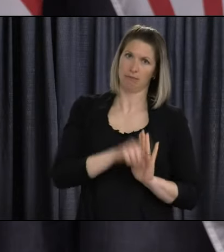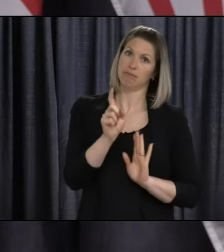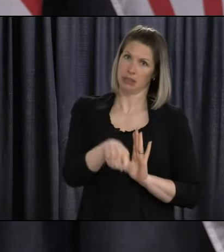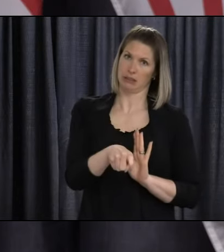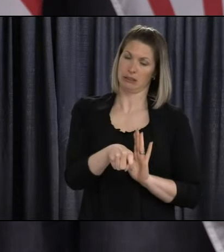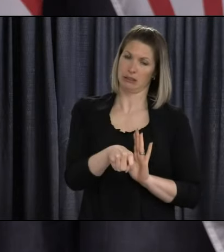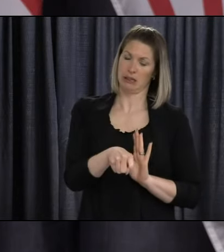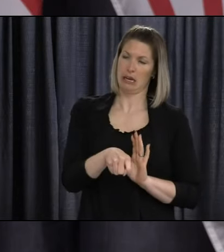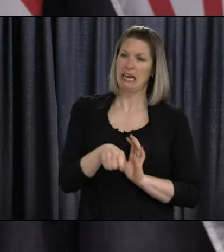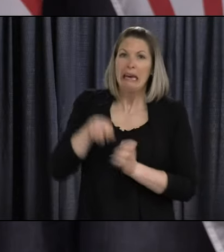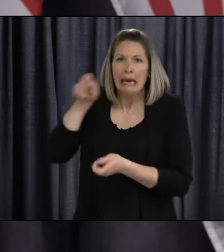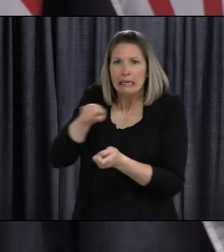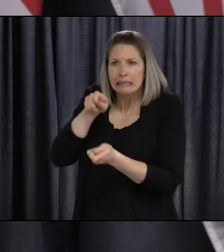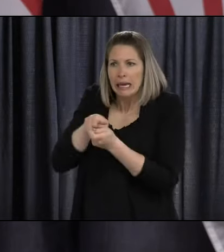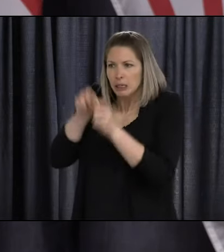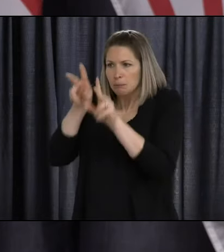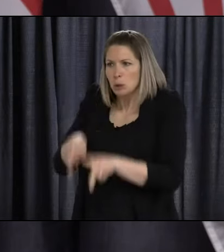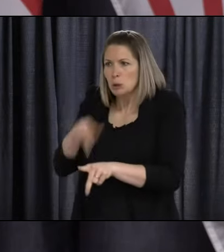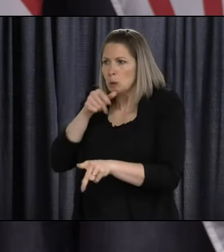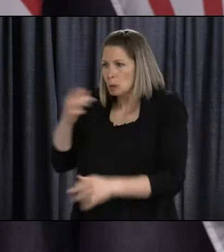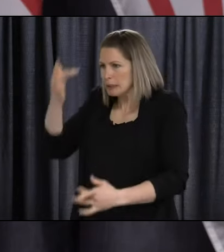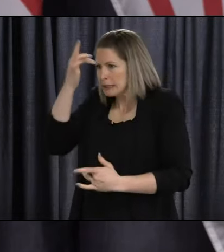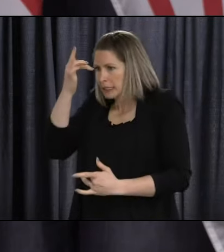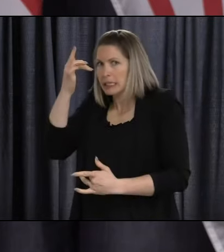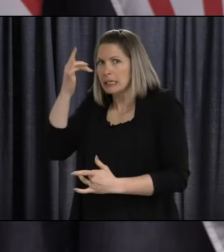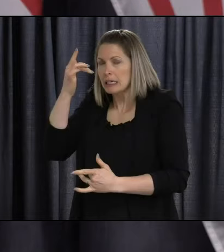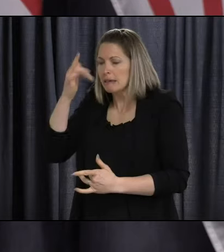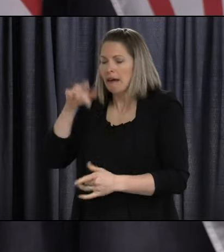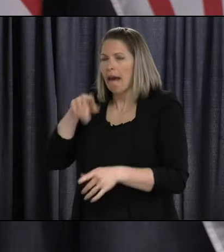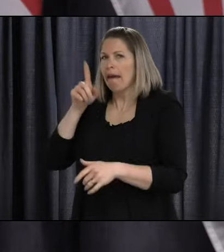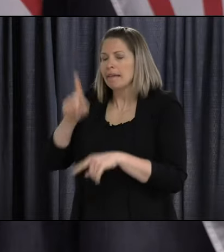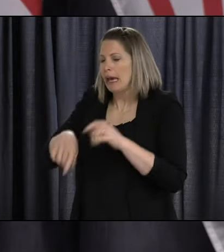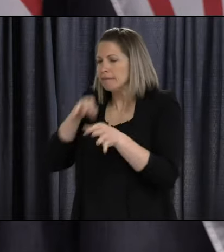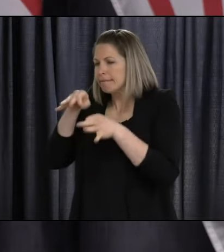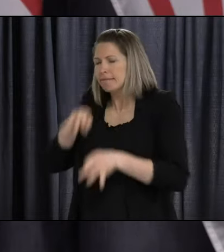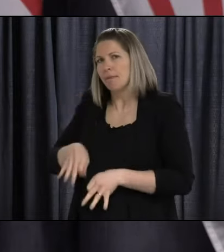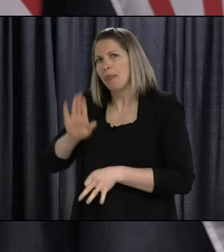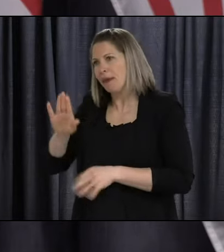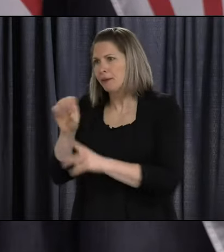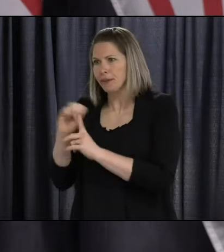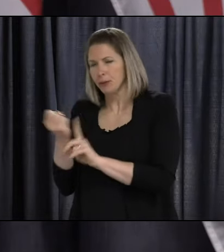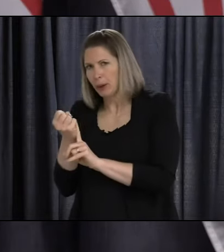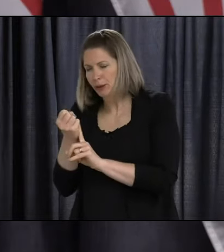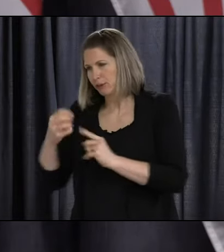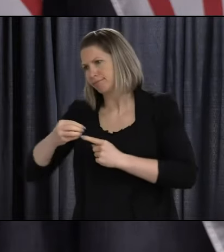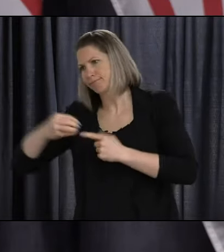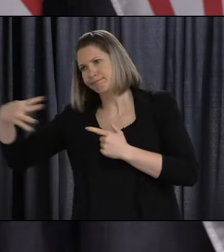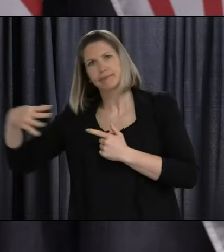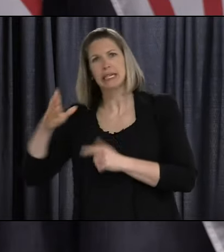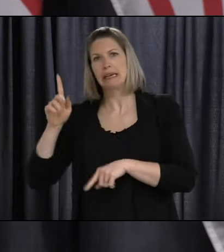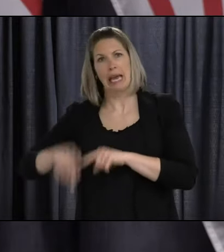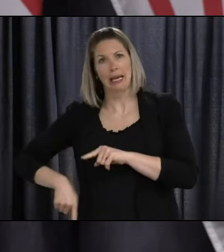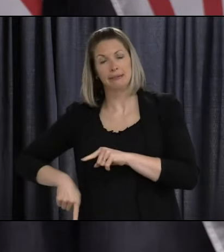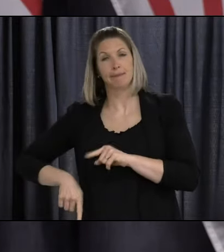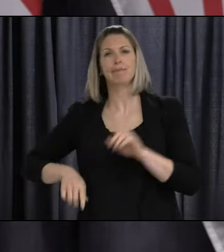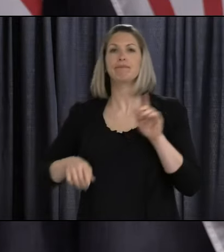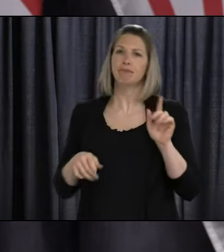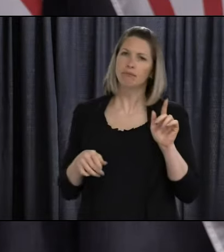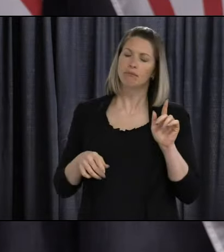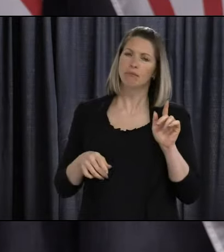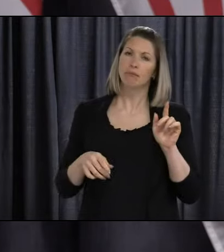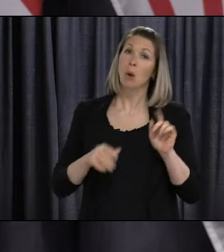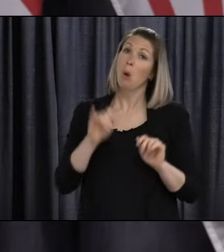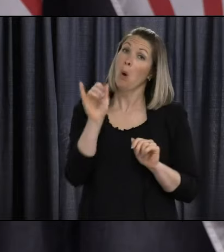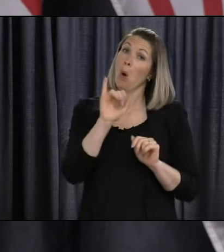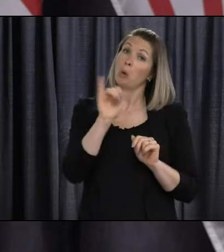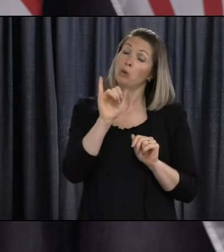patient. So that's the definition of recovery. The test itself is quite sensitive. So if